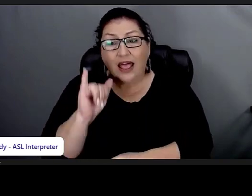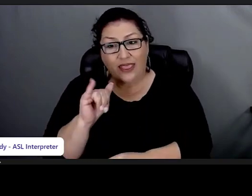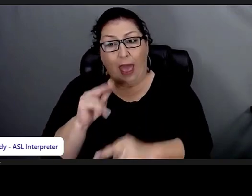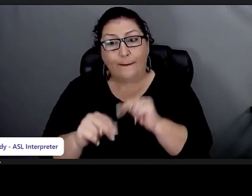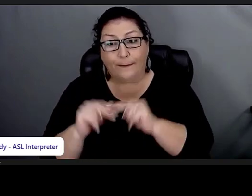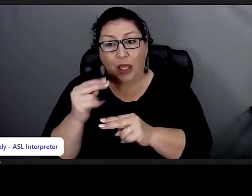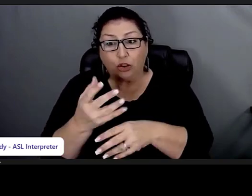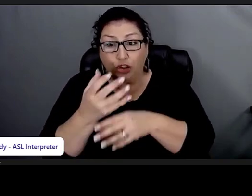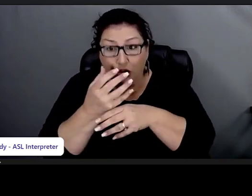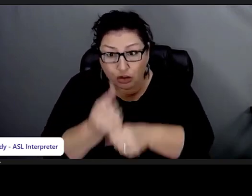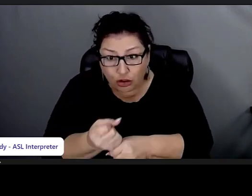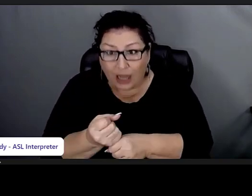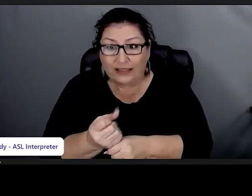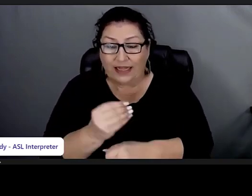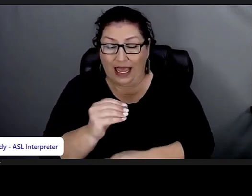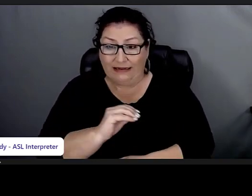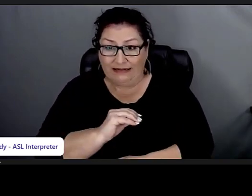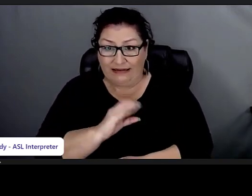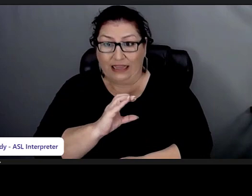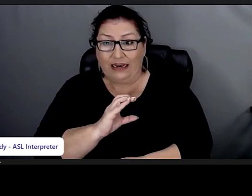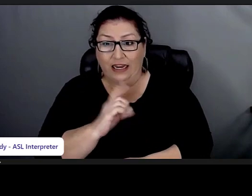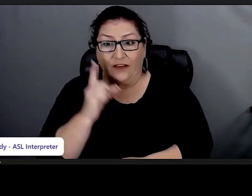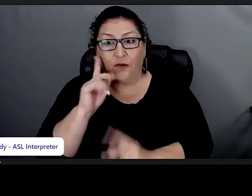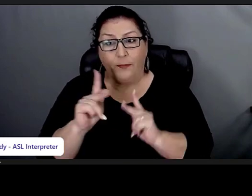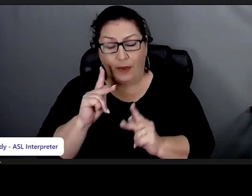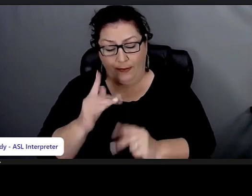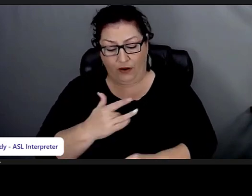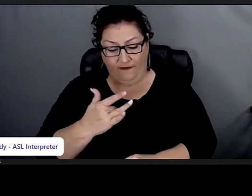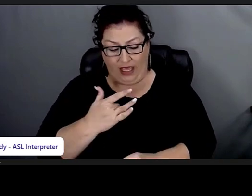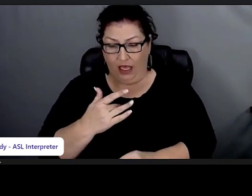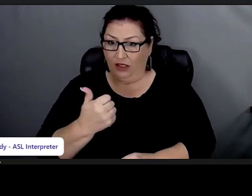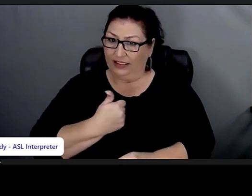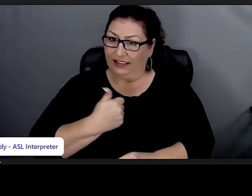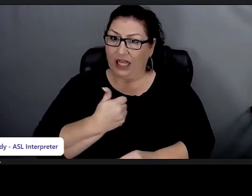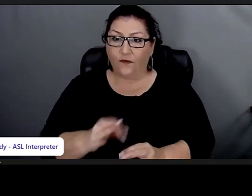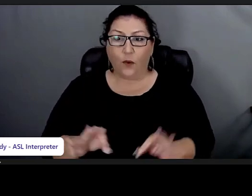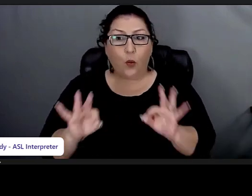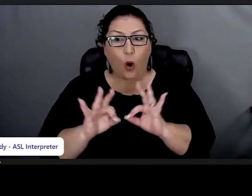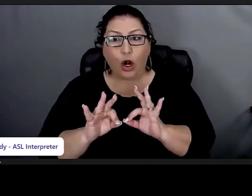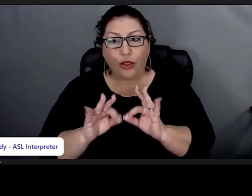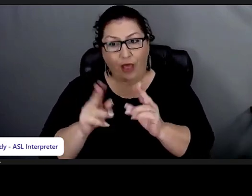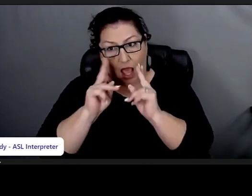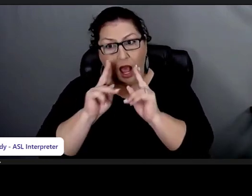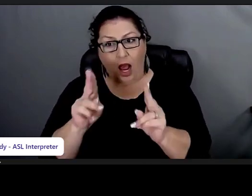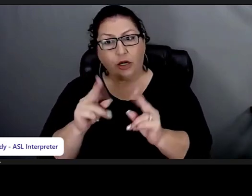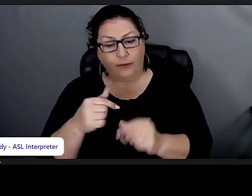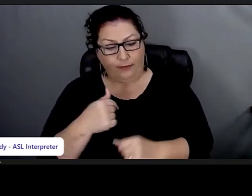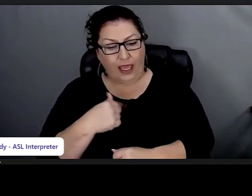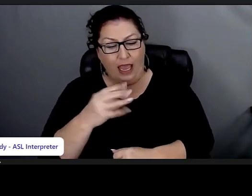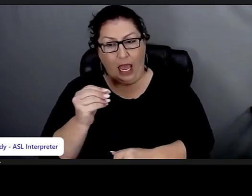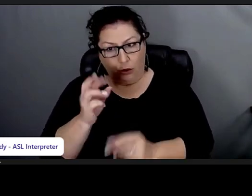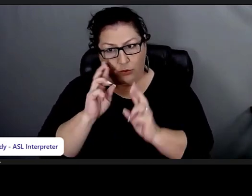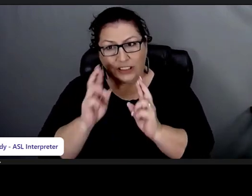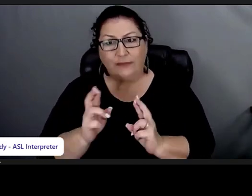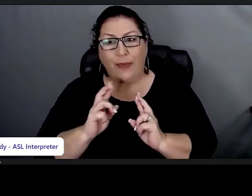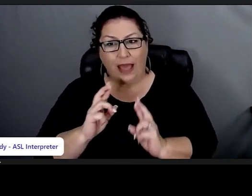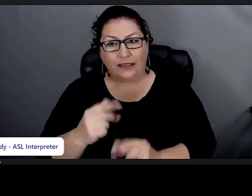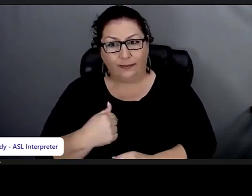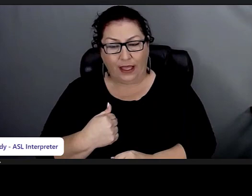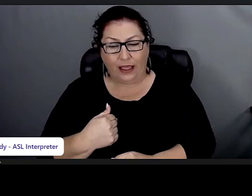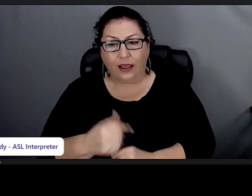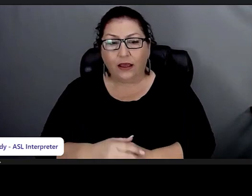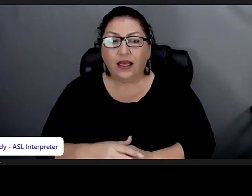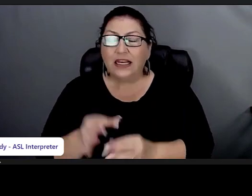and the dignity for people to feel self-worth, honor, and respected. Simple.